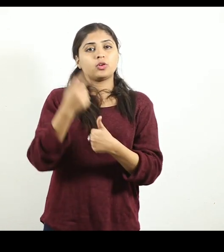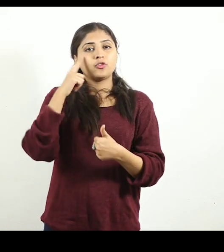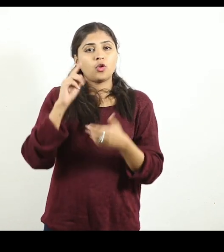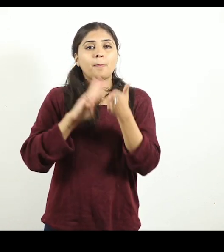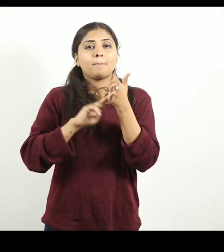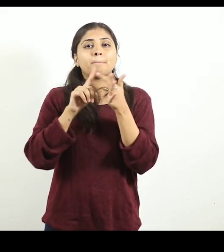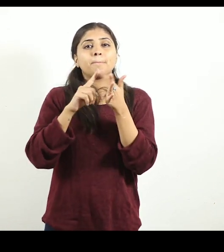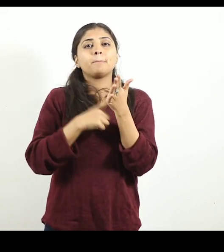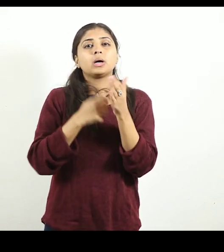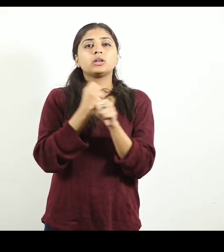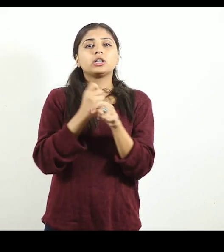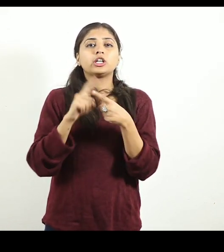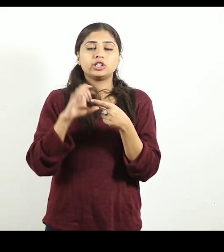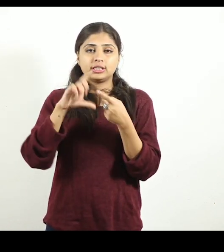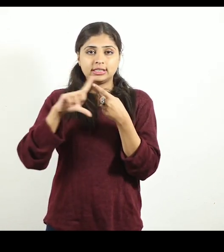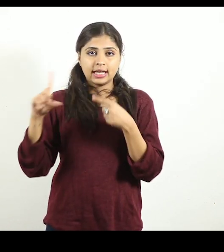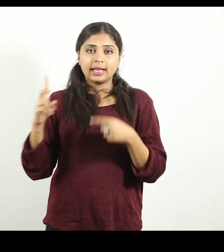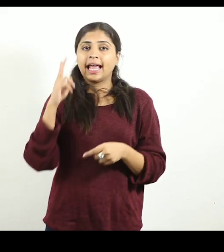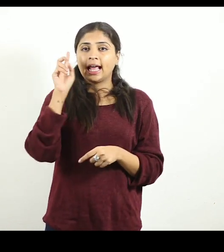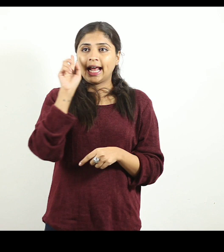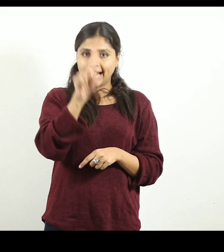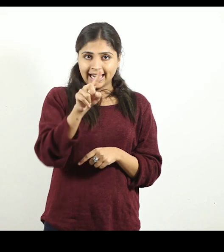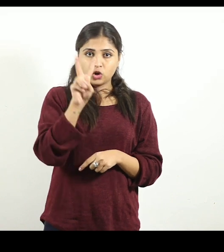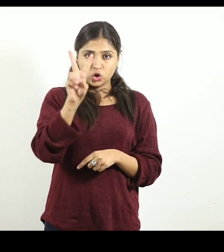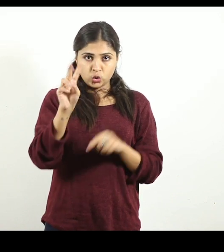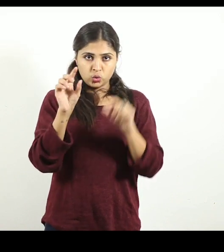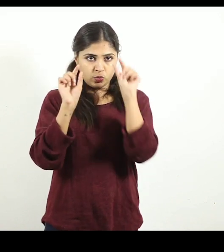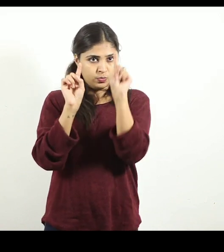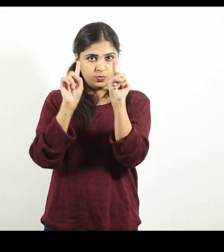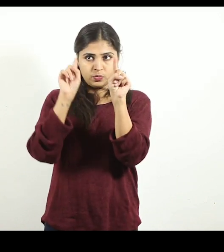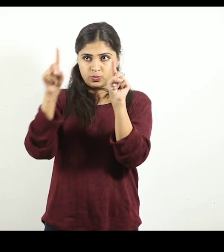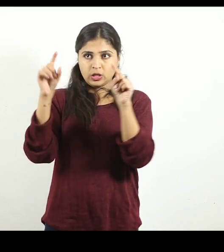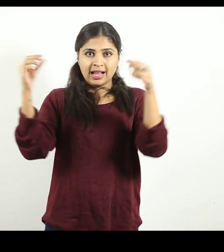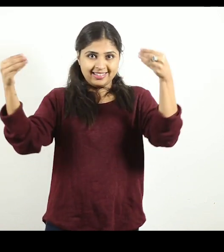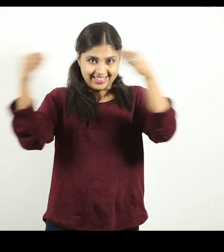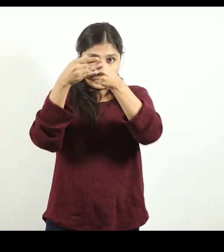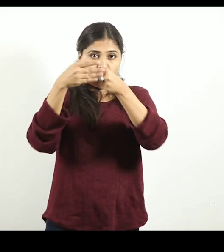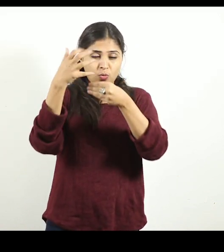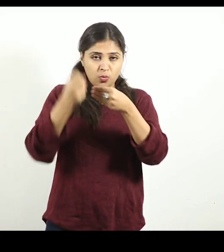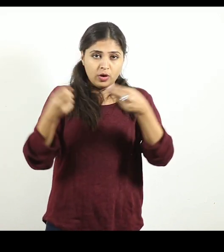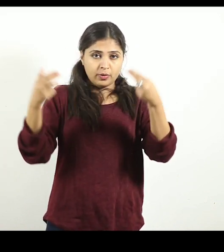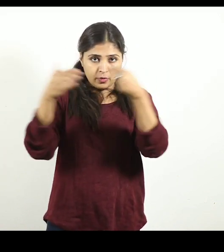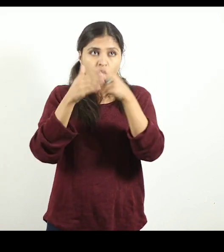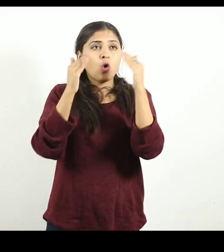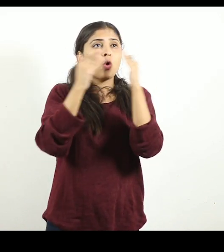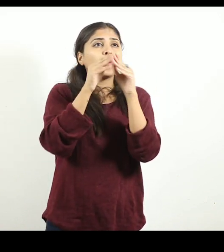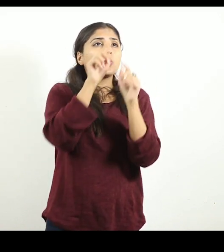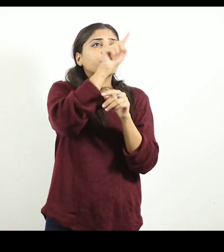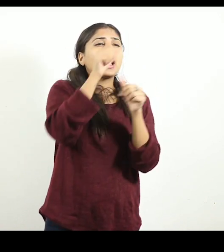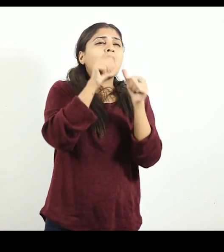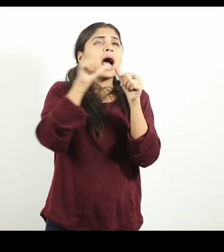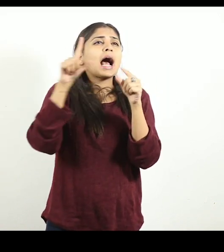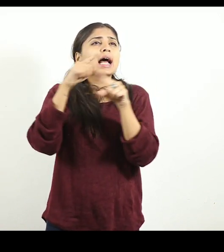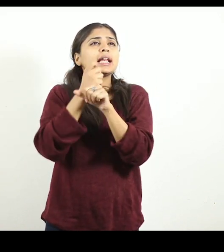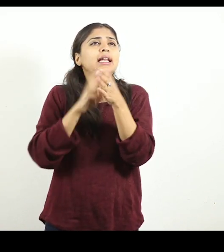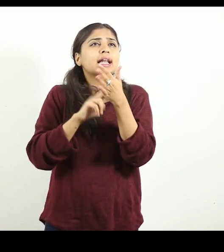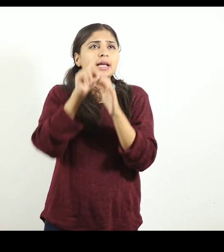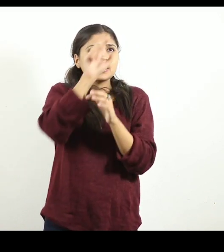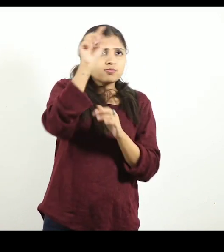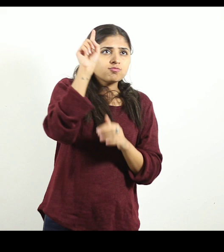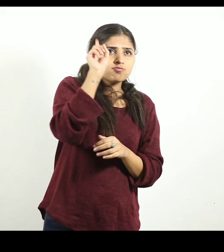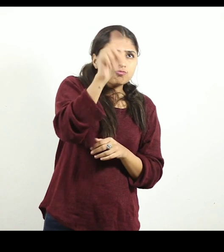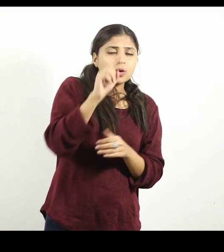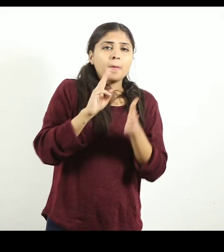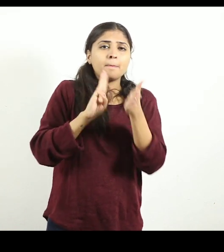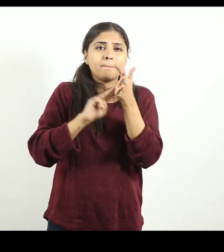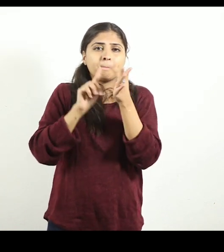merge. Number 2. On the Home tab in the Alignment group, click Merge and Center. Number 3. The cell will be merged